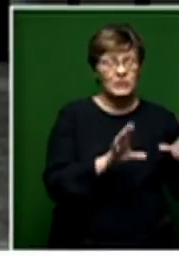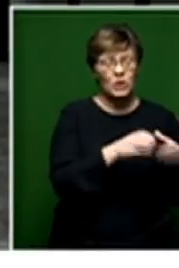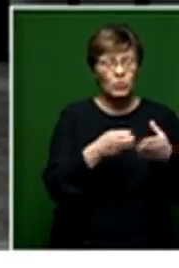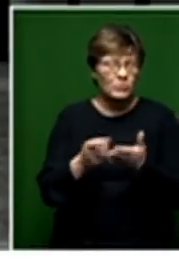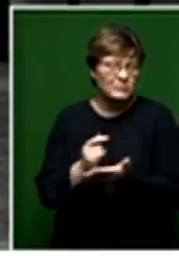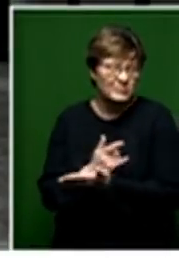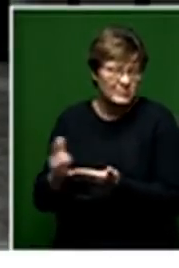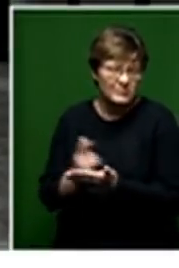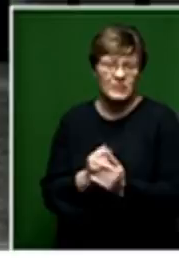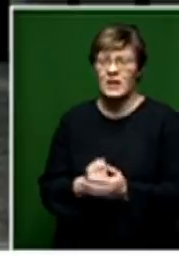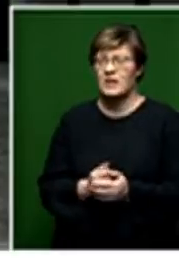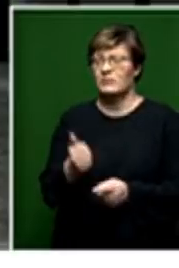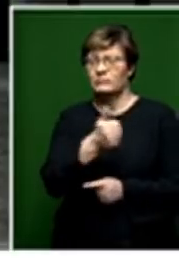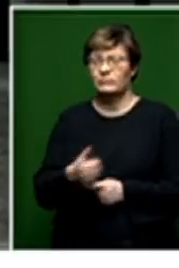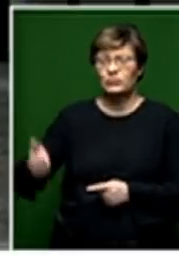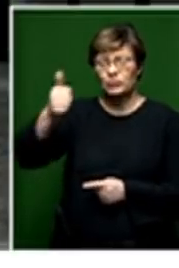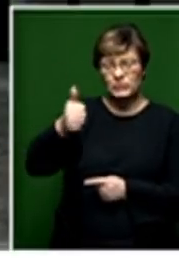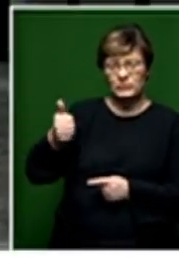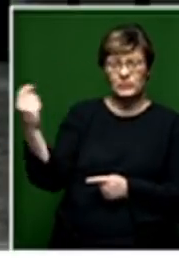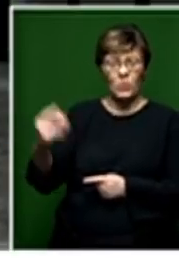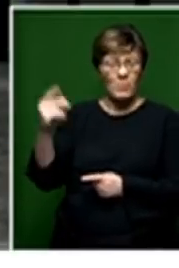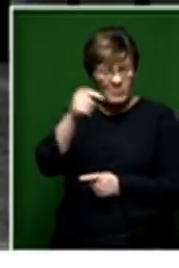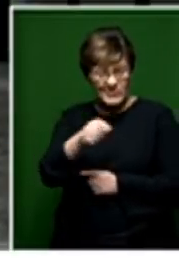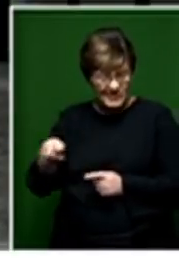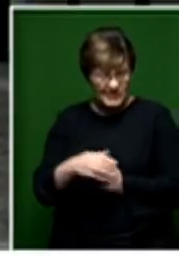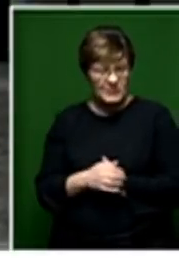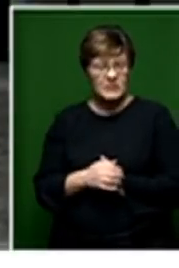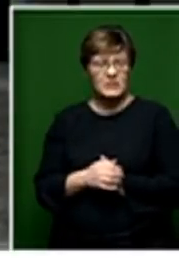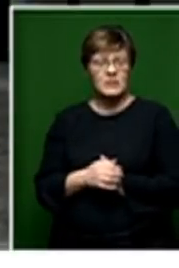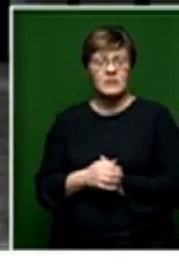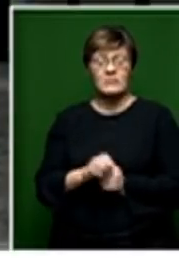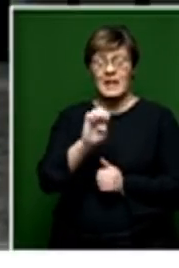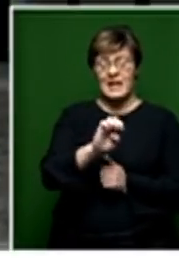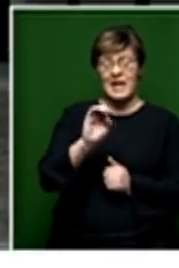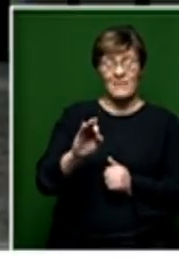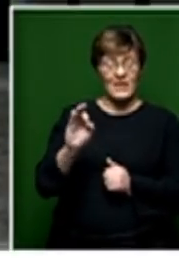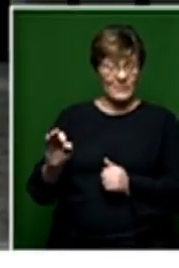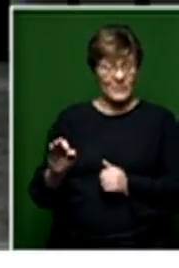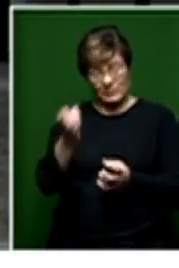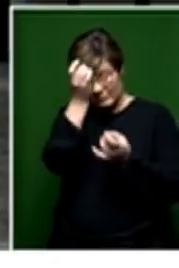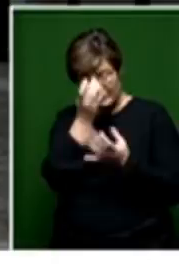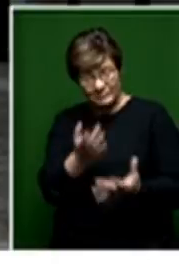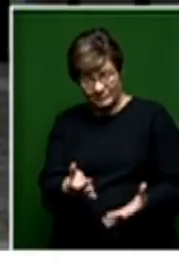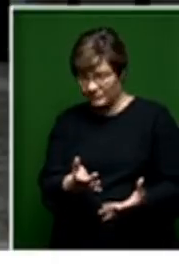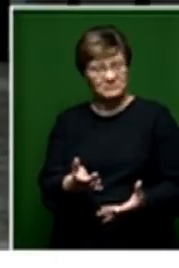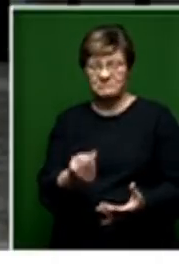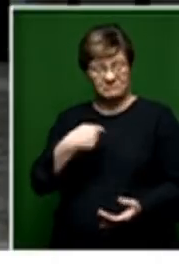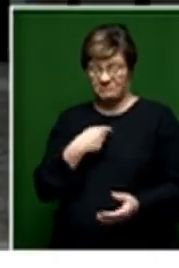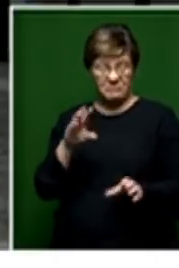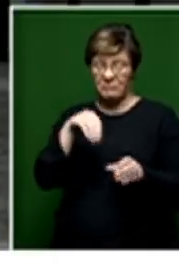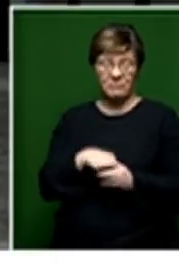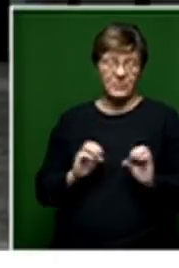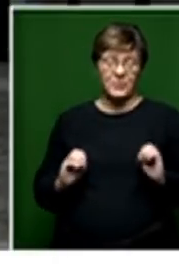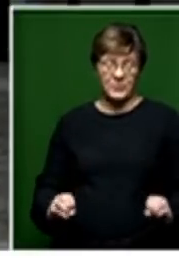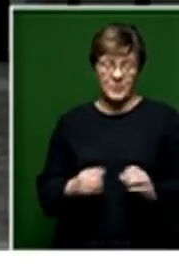parties, chief whips of political parties. Earlier on, you did mention that the EFF have said they will not be attending